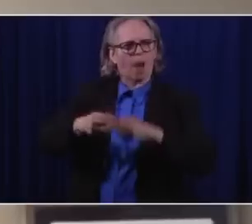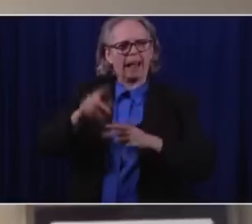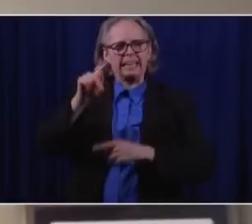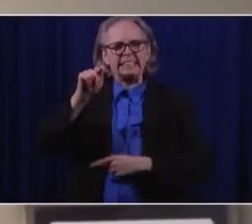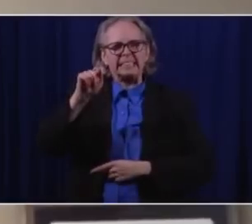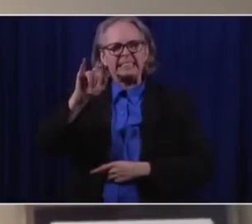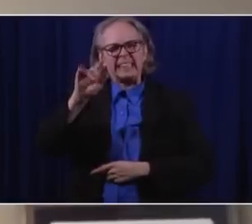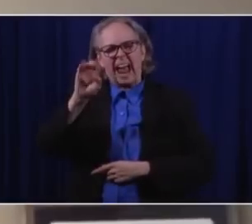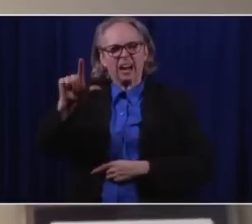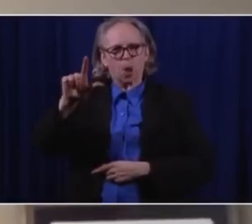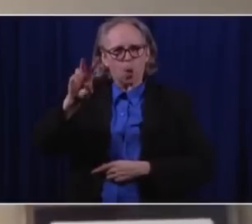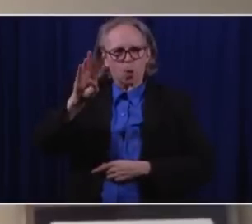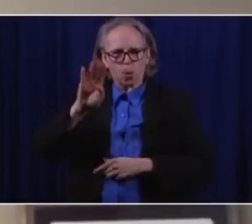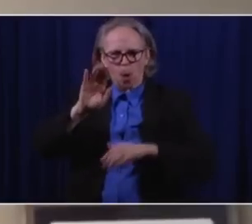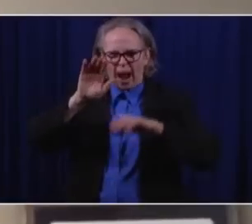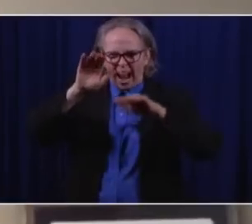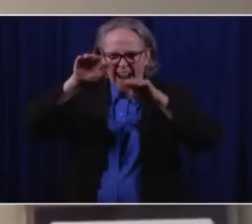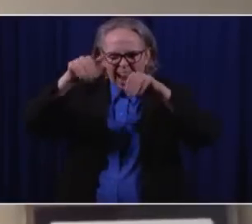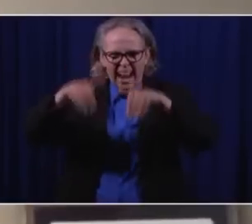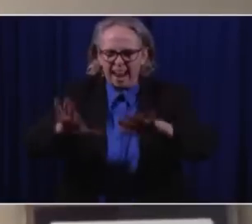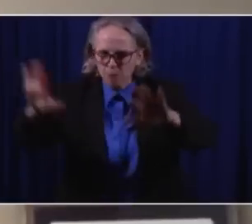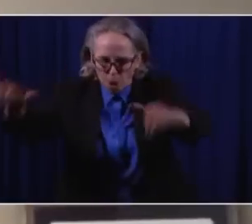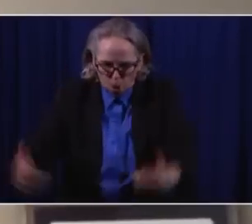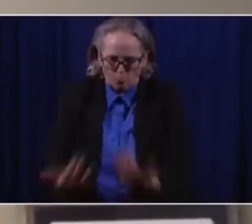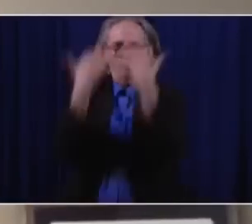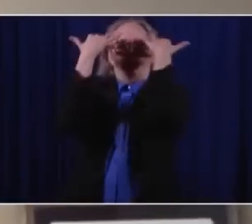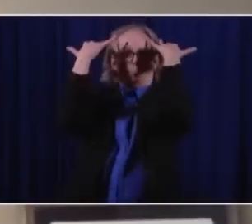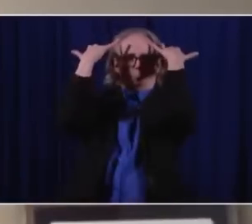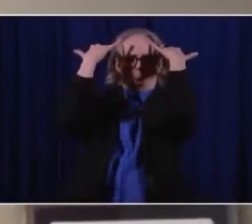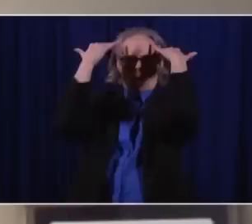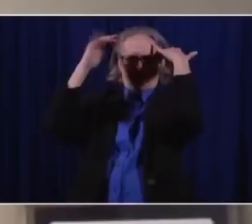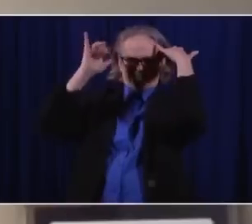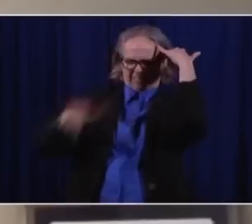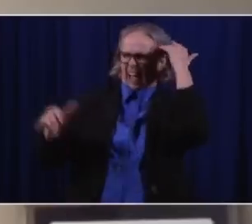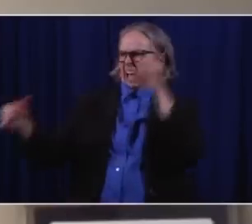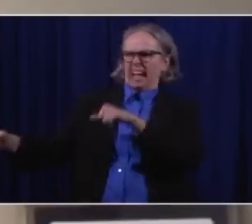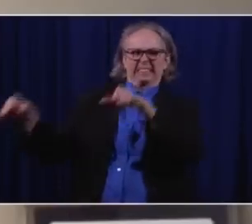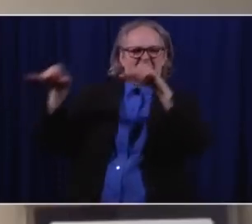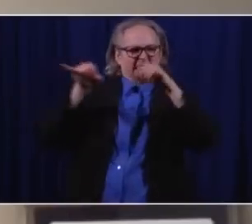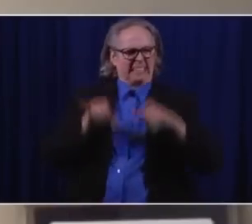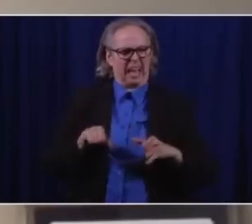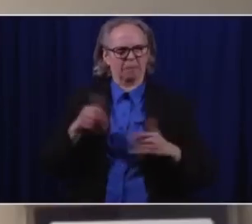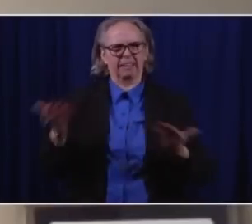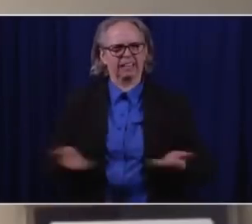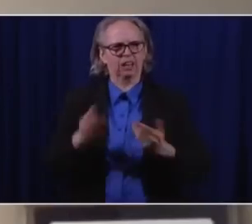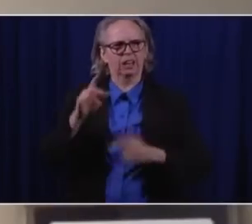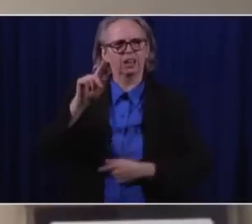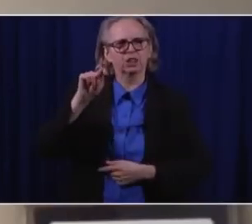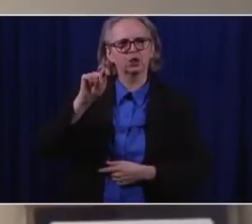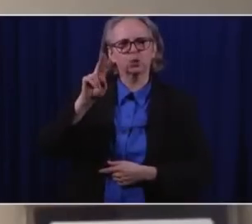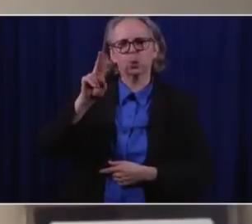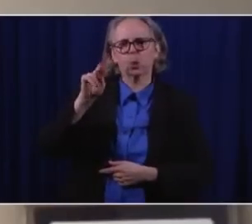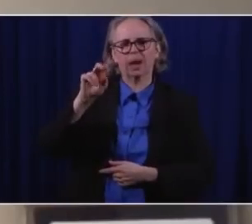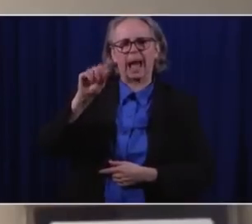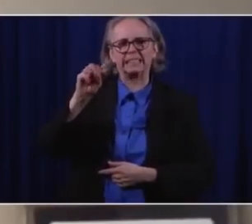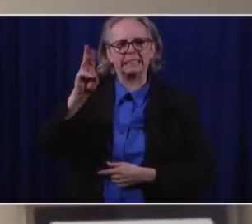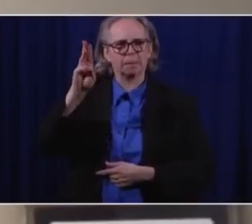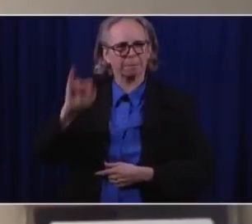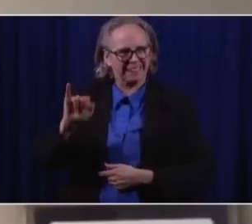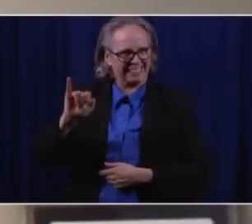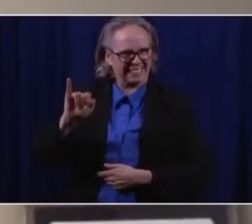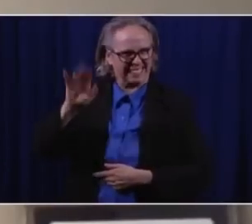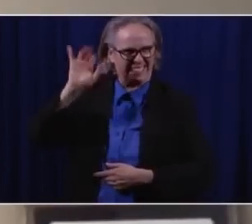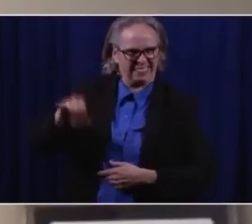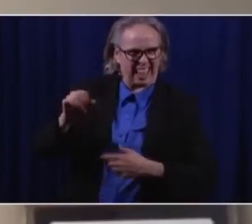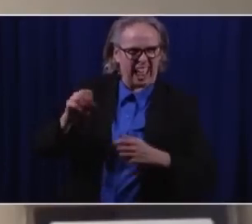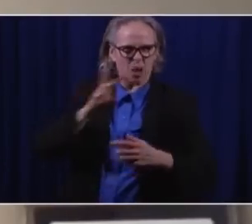say that what we liken this to is a tsunami. The forecasters have told us that it's coming. We're feeling the early wave. If you